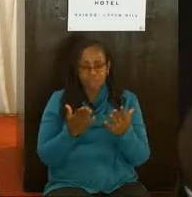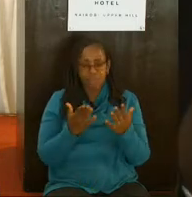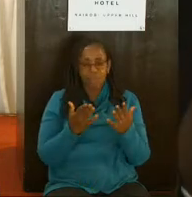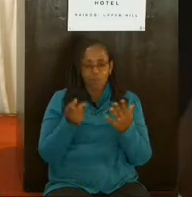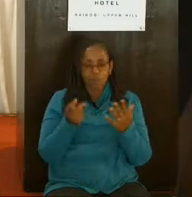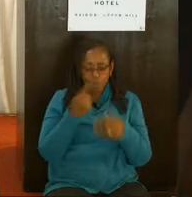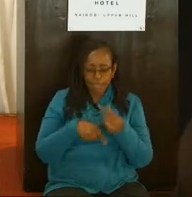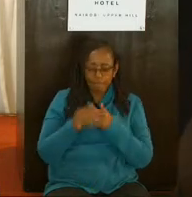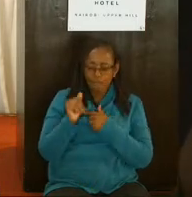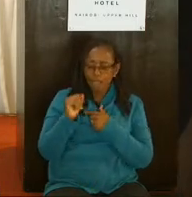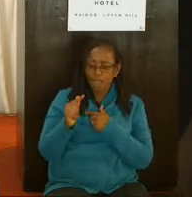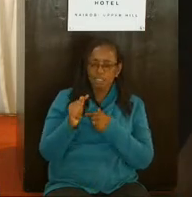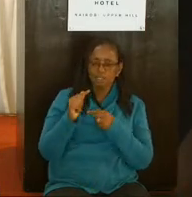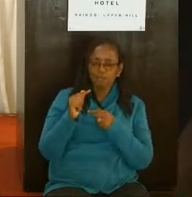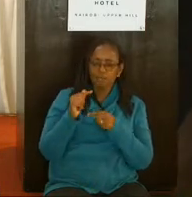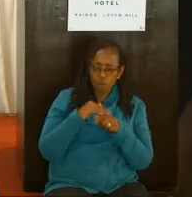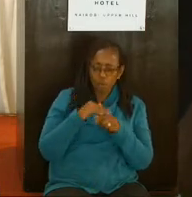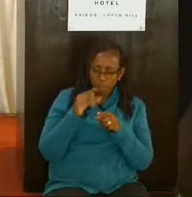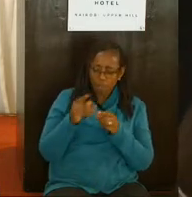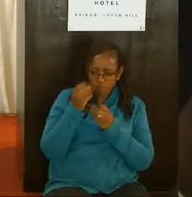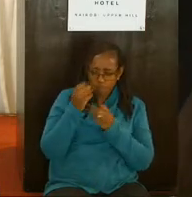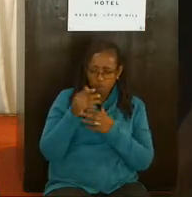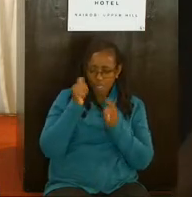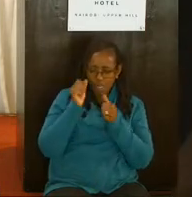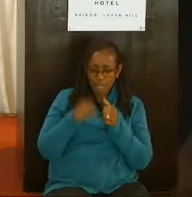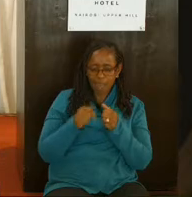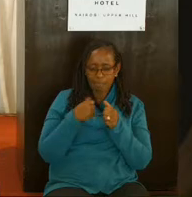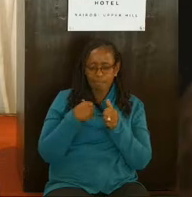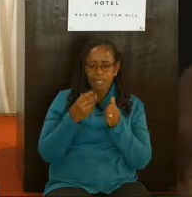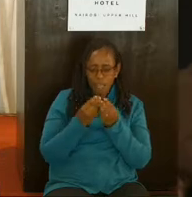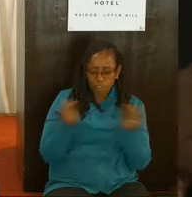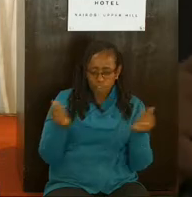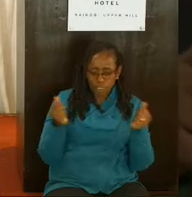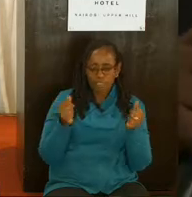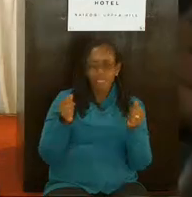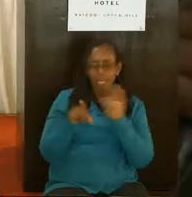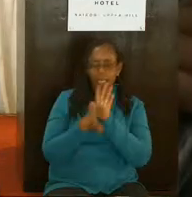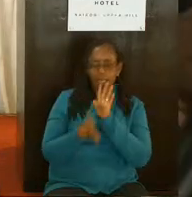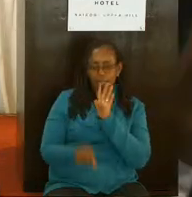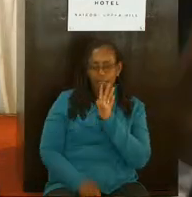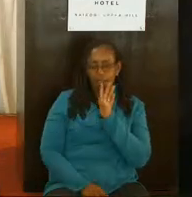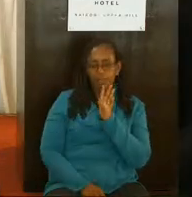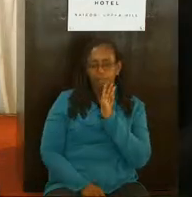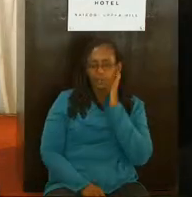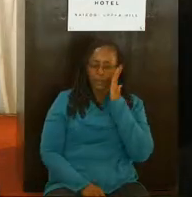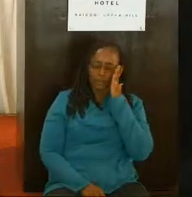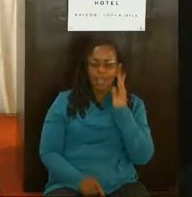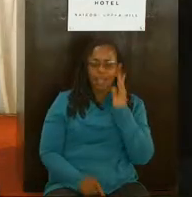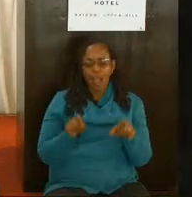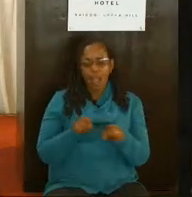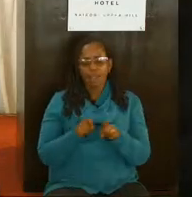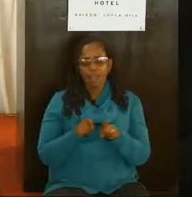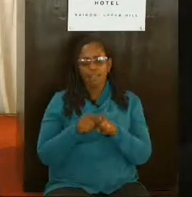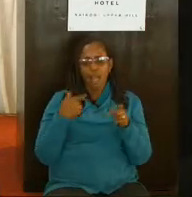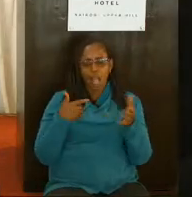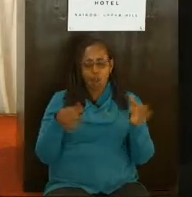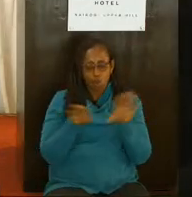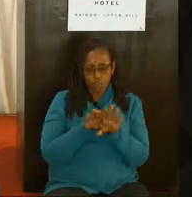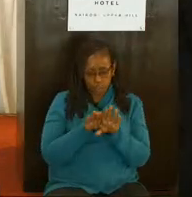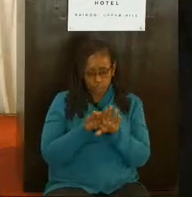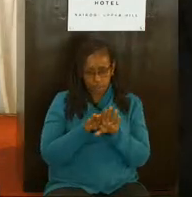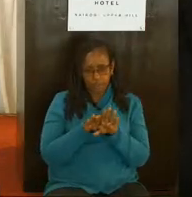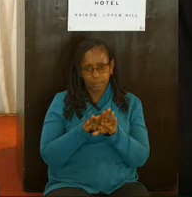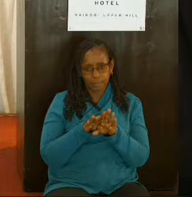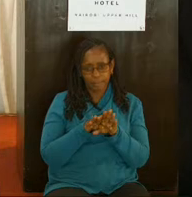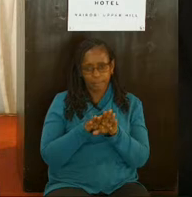an act on regarding information which can be addressed I think legally as I close I think but of